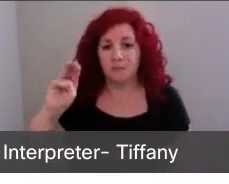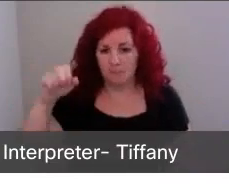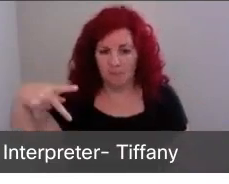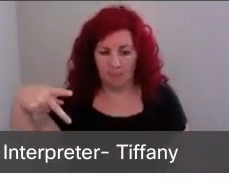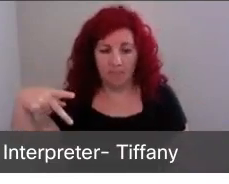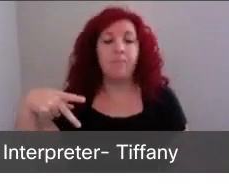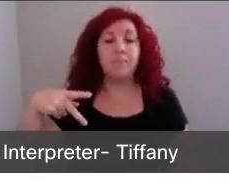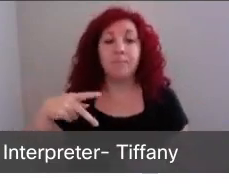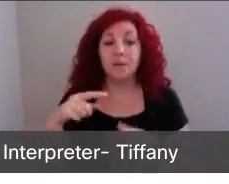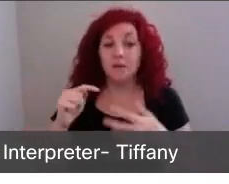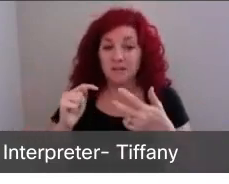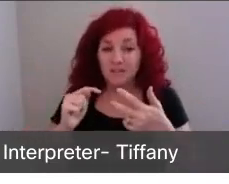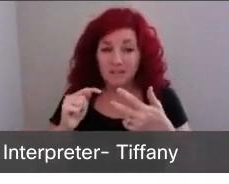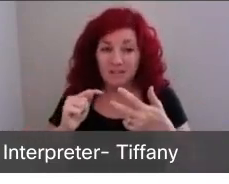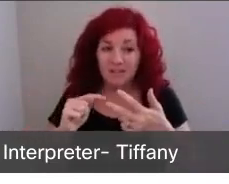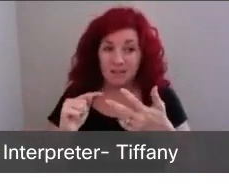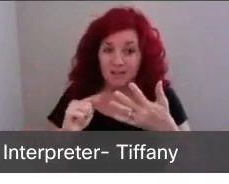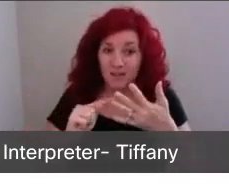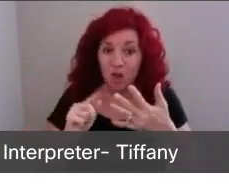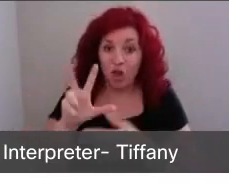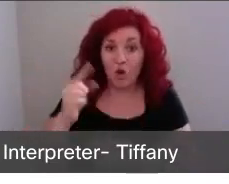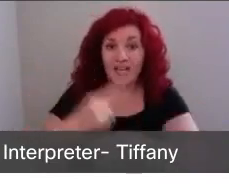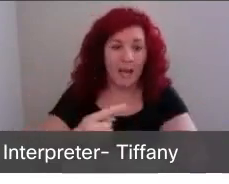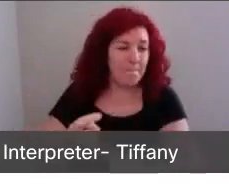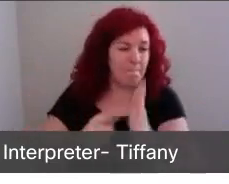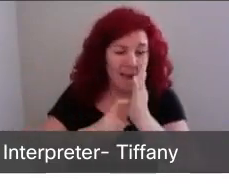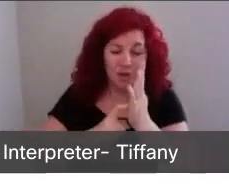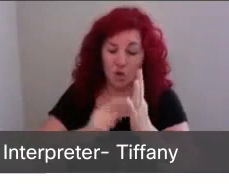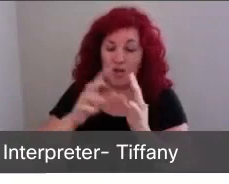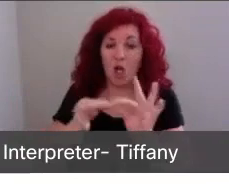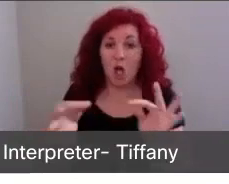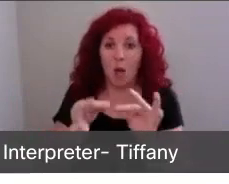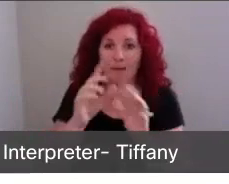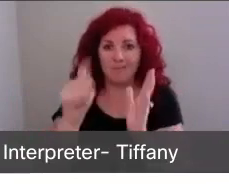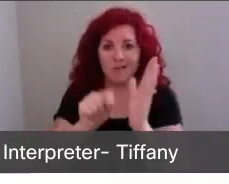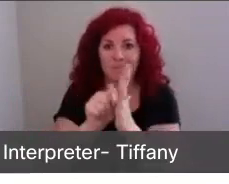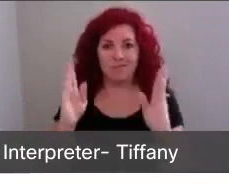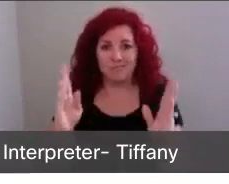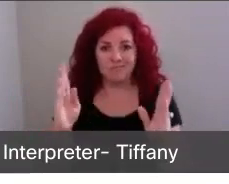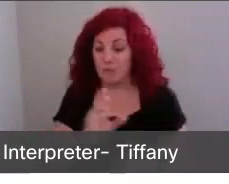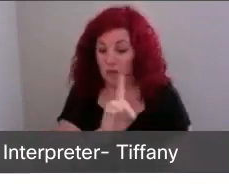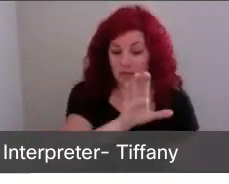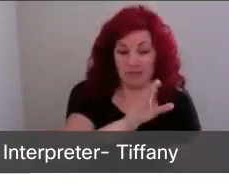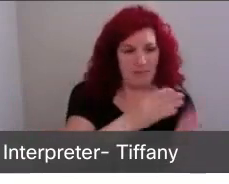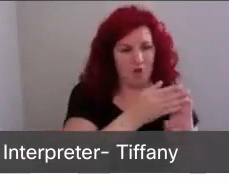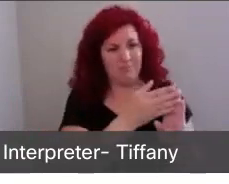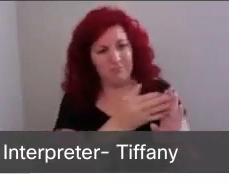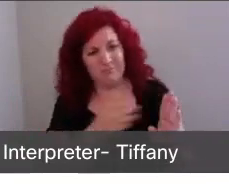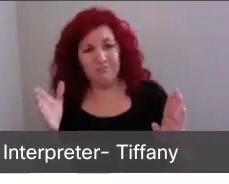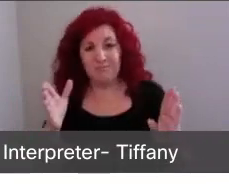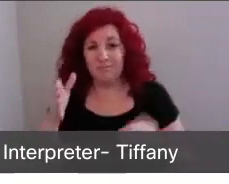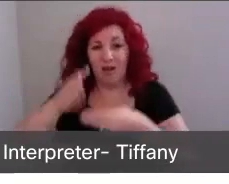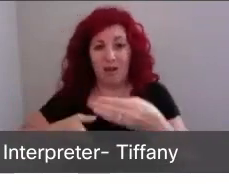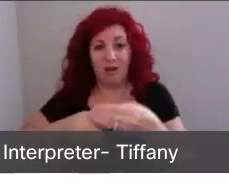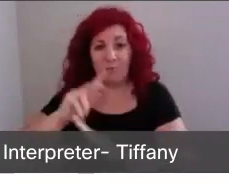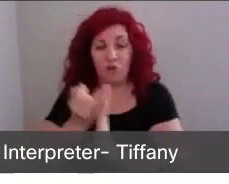then subject to a 30-day mandatory comment period. And then finally, from December to the end of the project, the